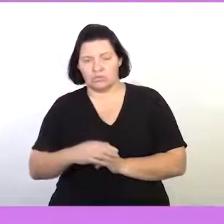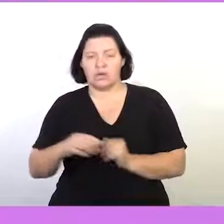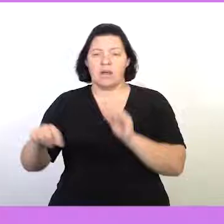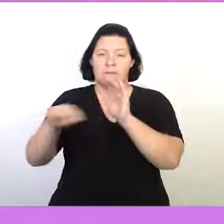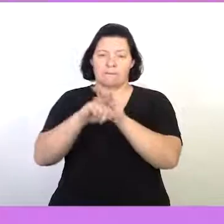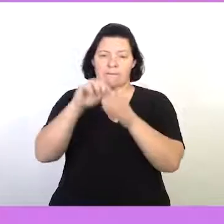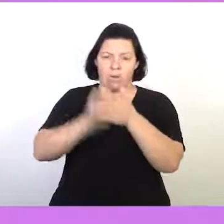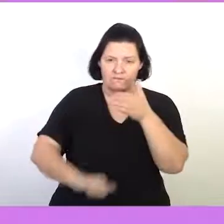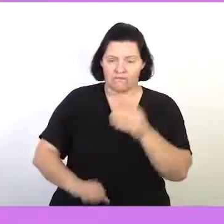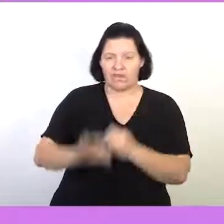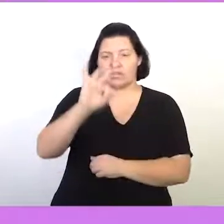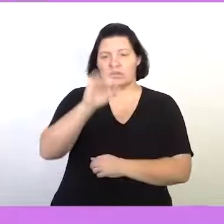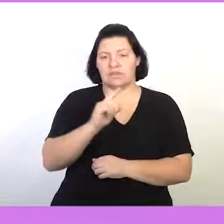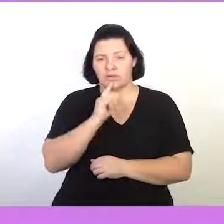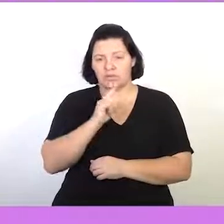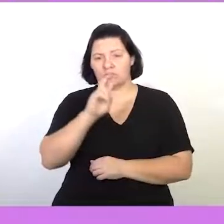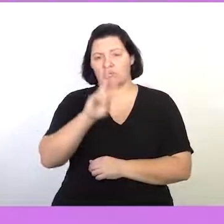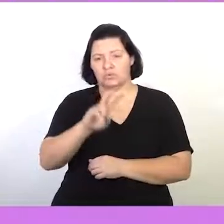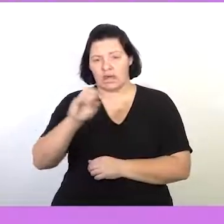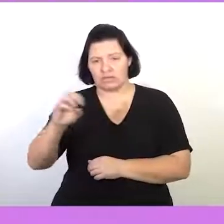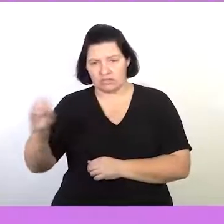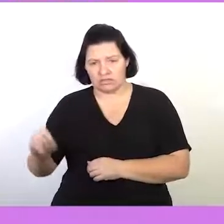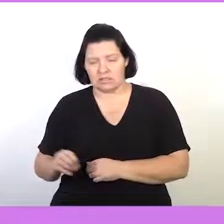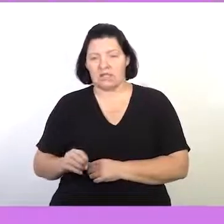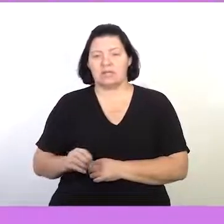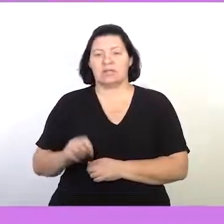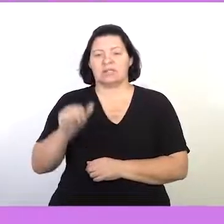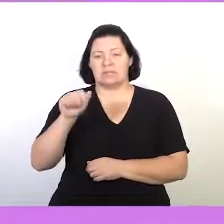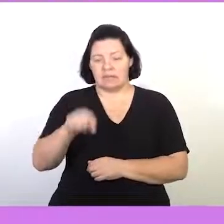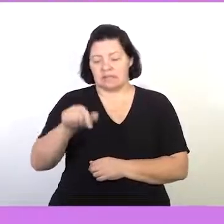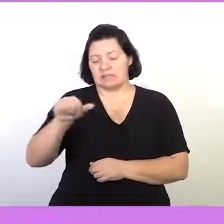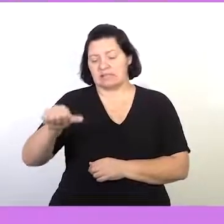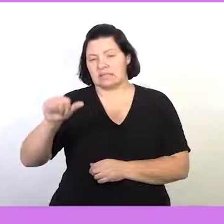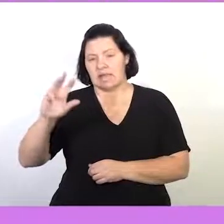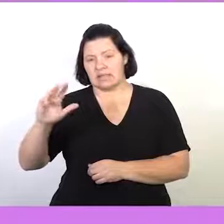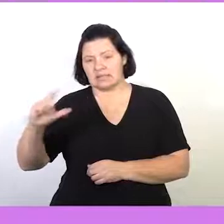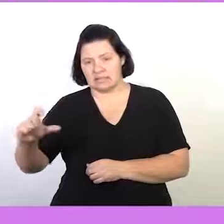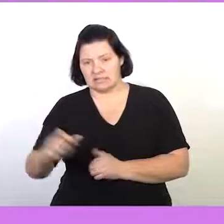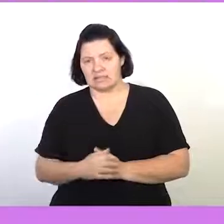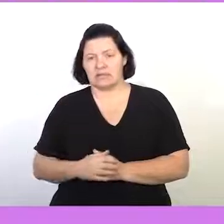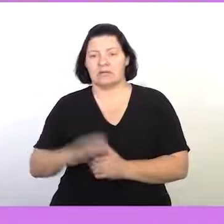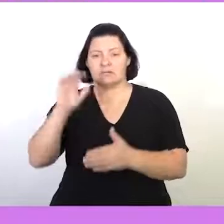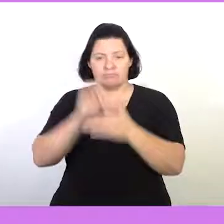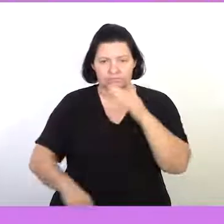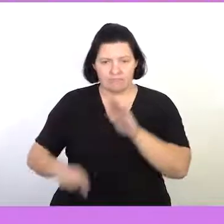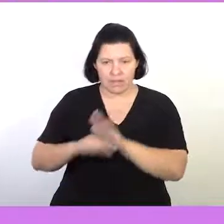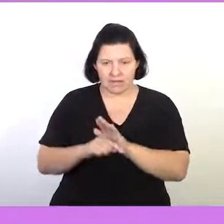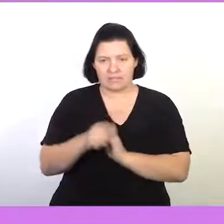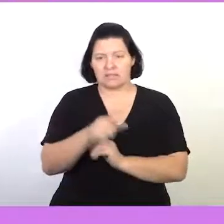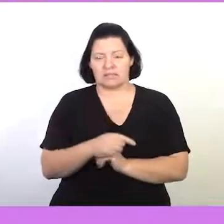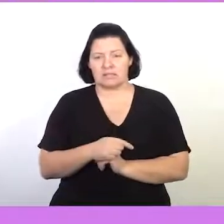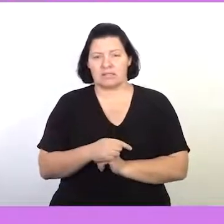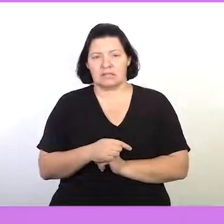5,642 minus 3,200 rand and 69 cents minus